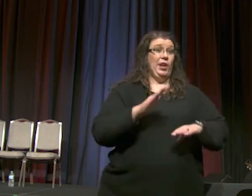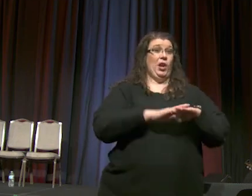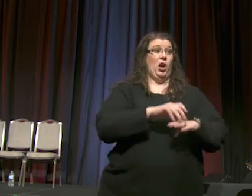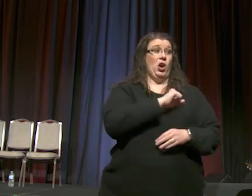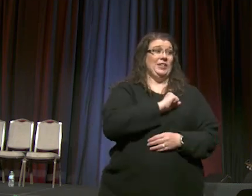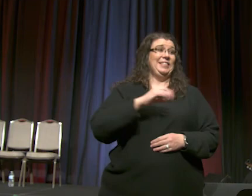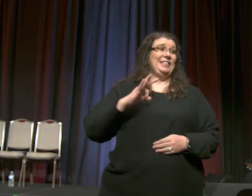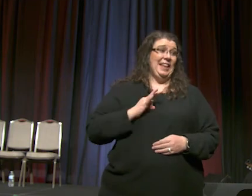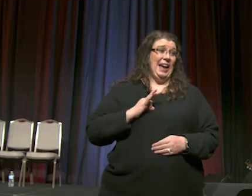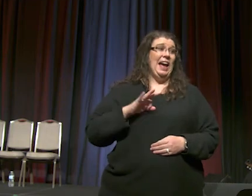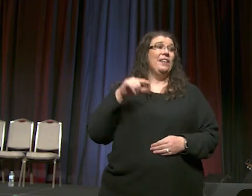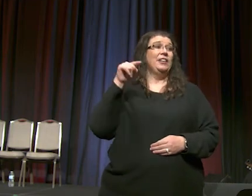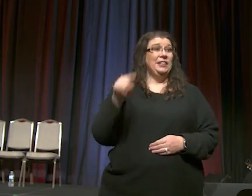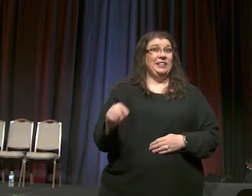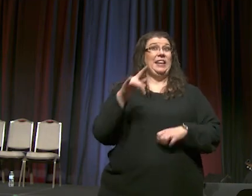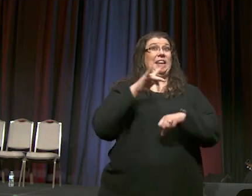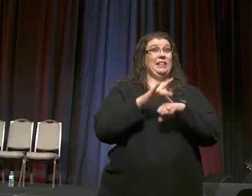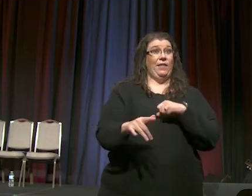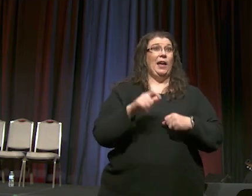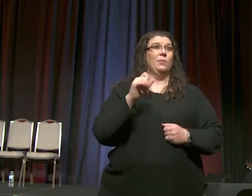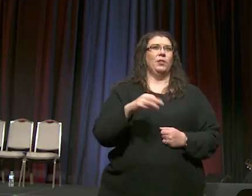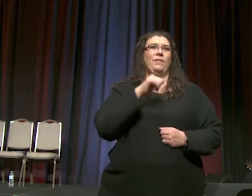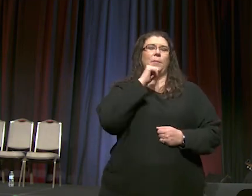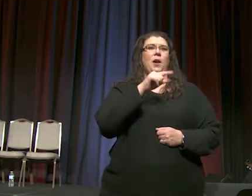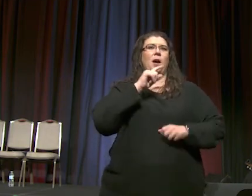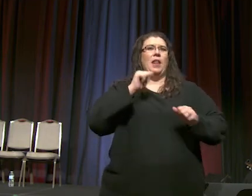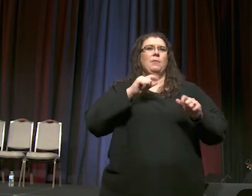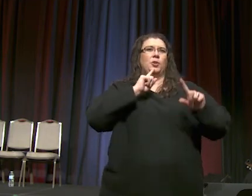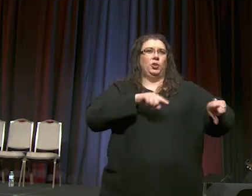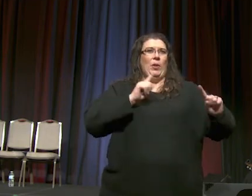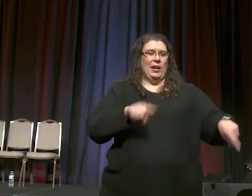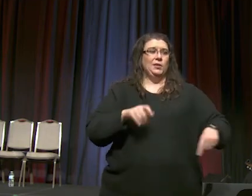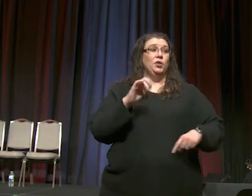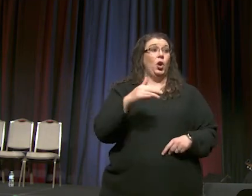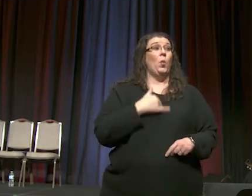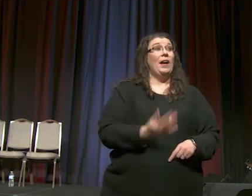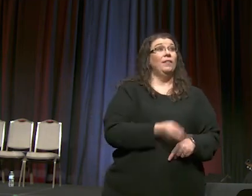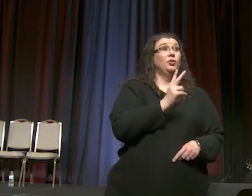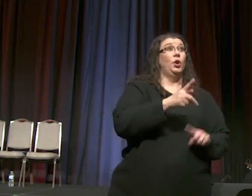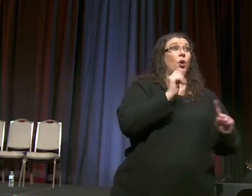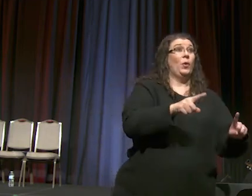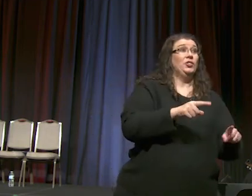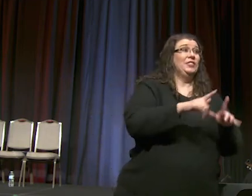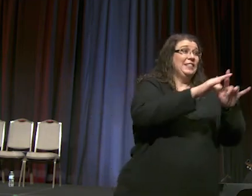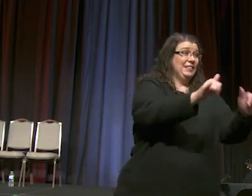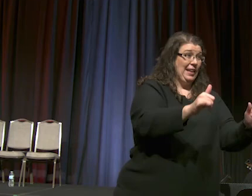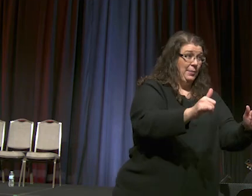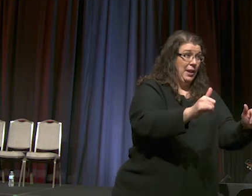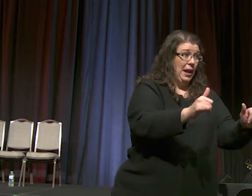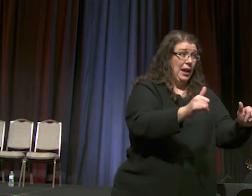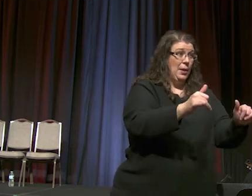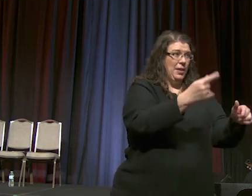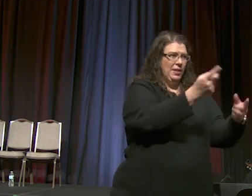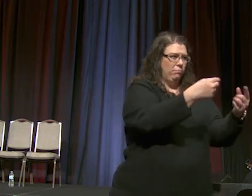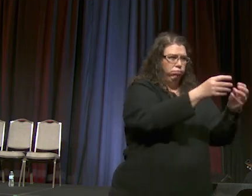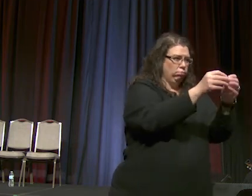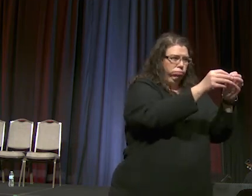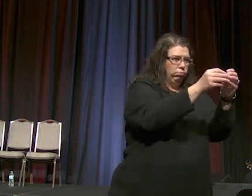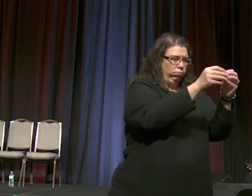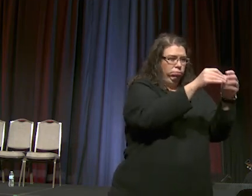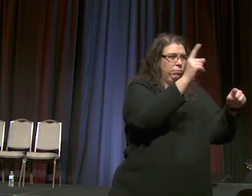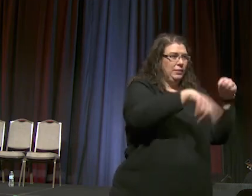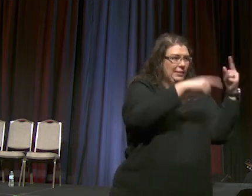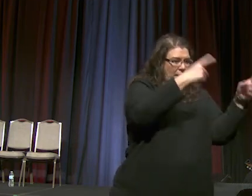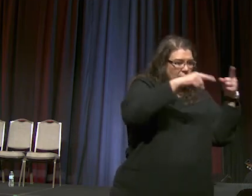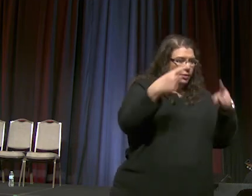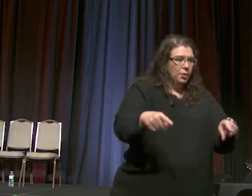he is available if I'm not able to answer the question or we have two questions at once in a room that cannot be settled. We are